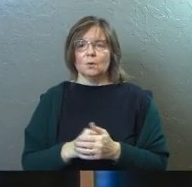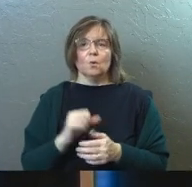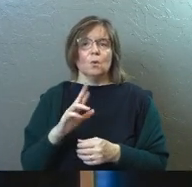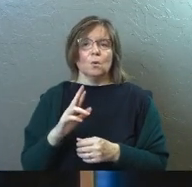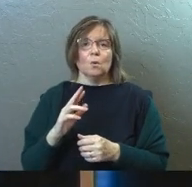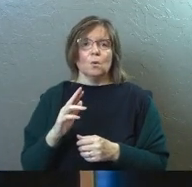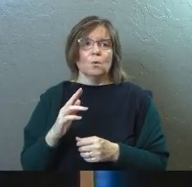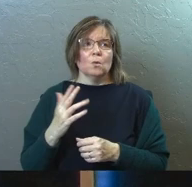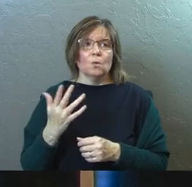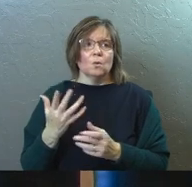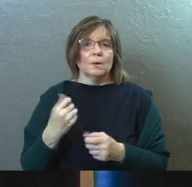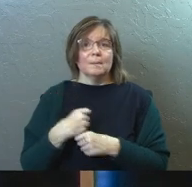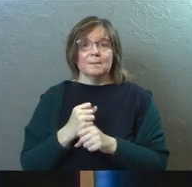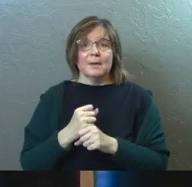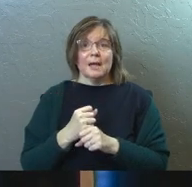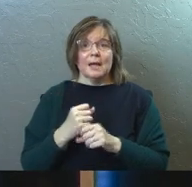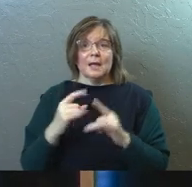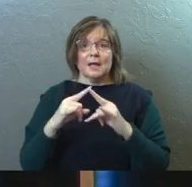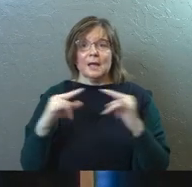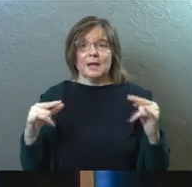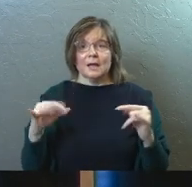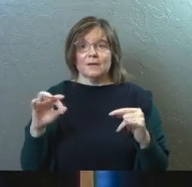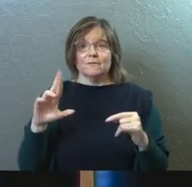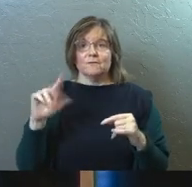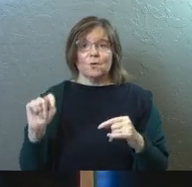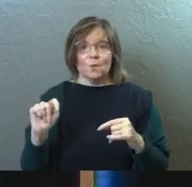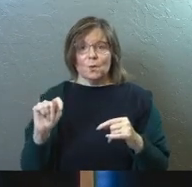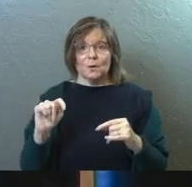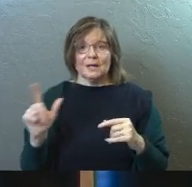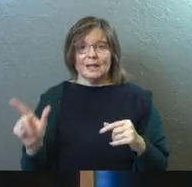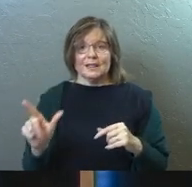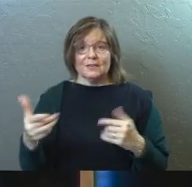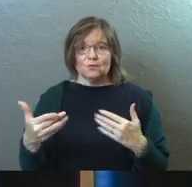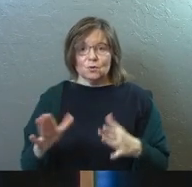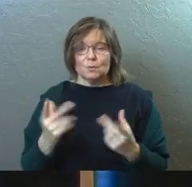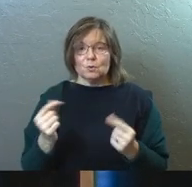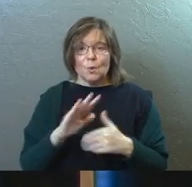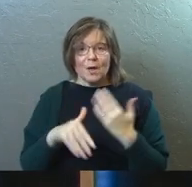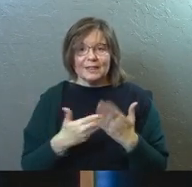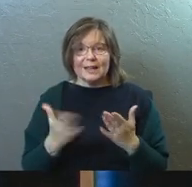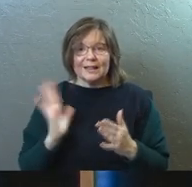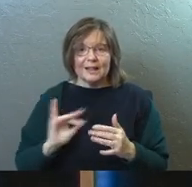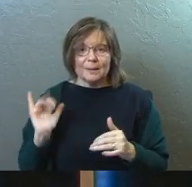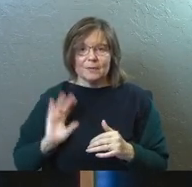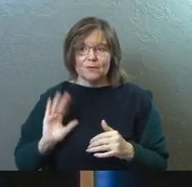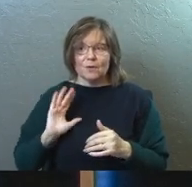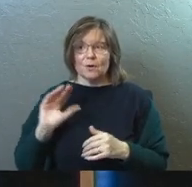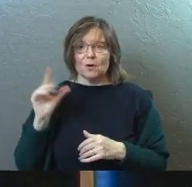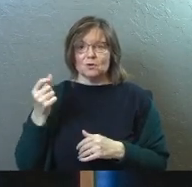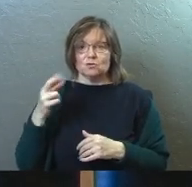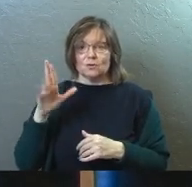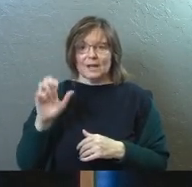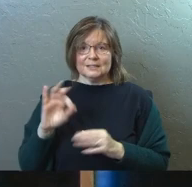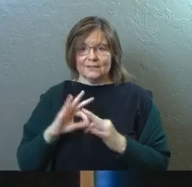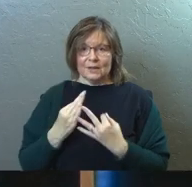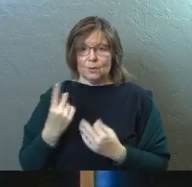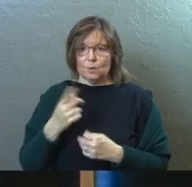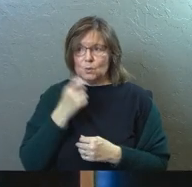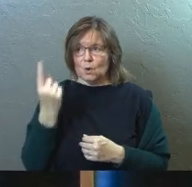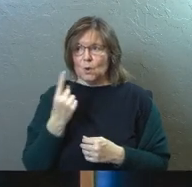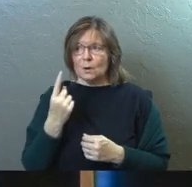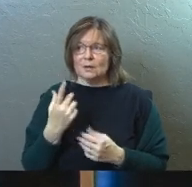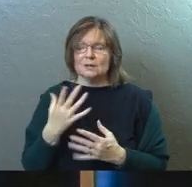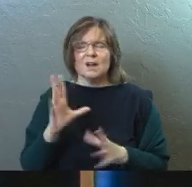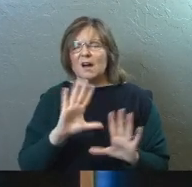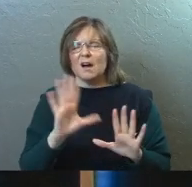Right? You make a fort in the middle of the living room, and you do all of the things like you used to do. Gracie in our family is the one who's